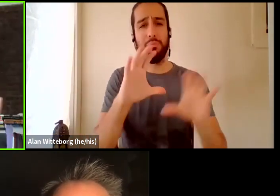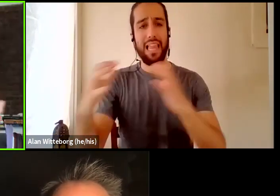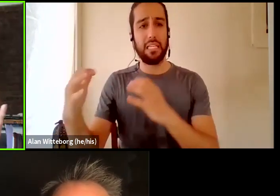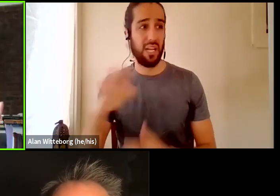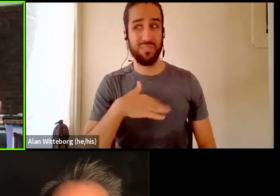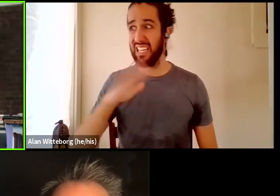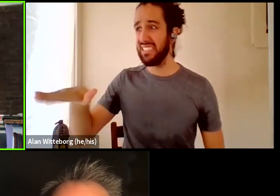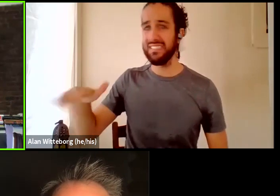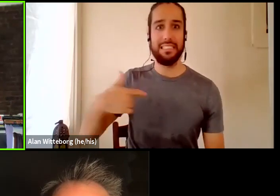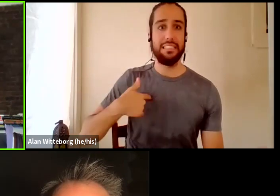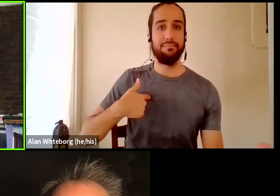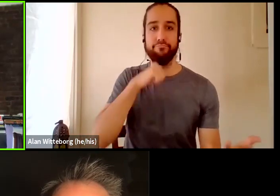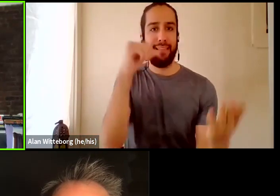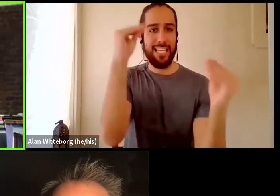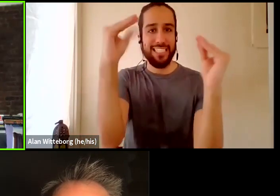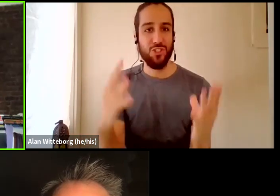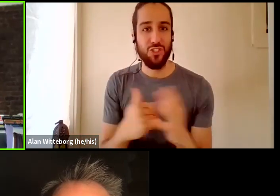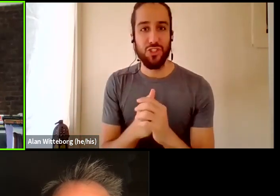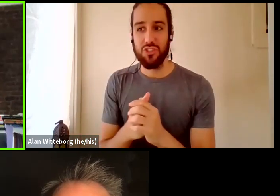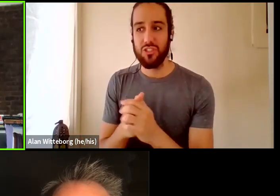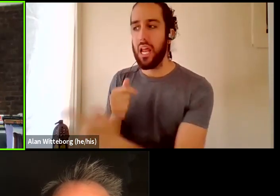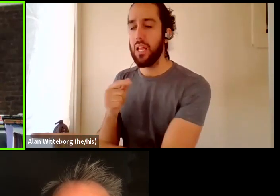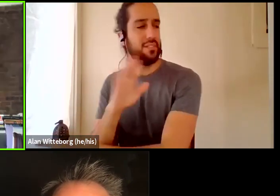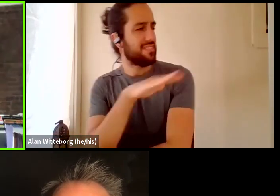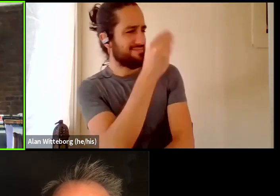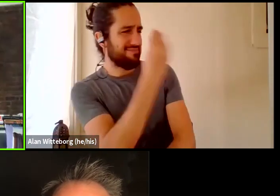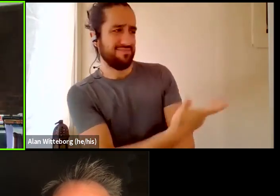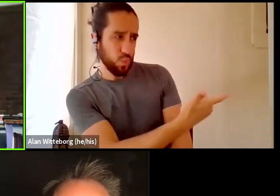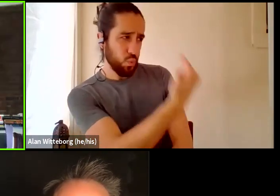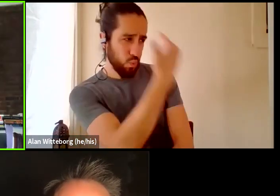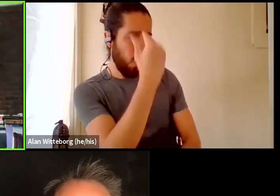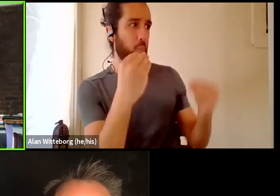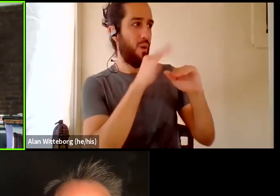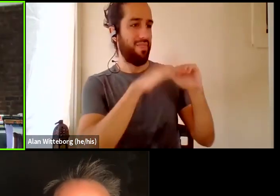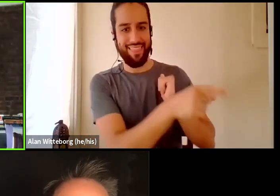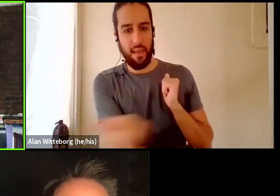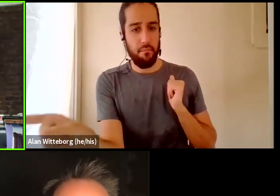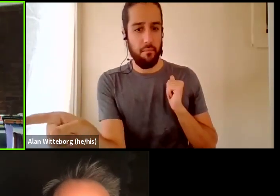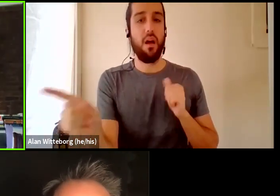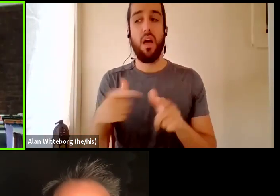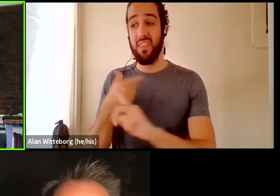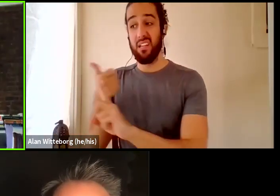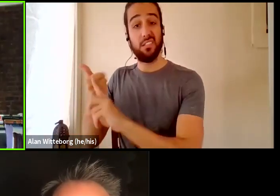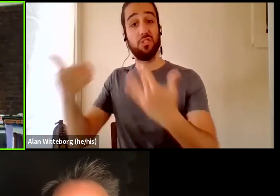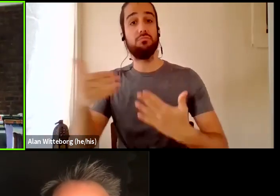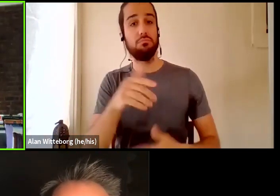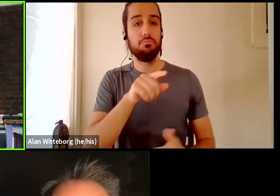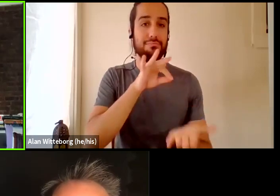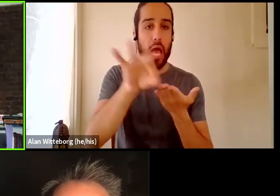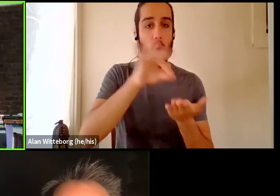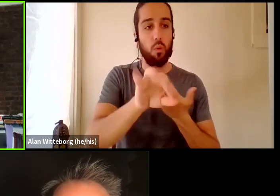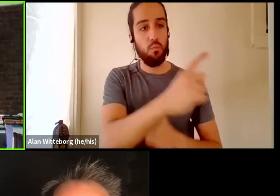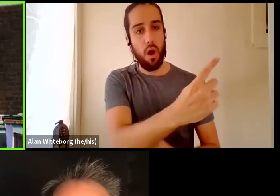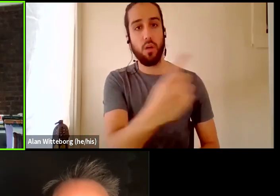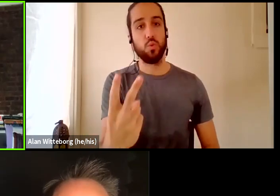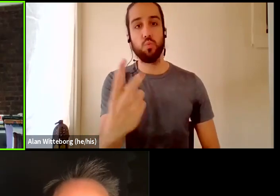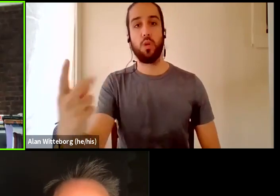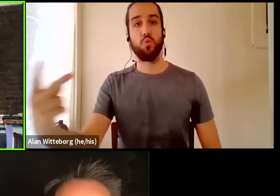not a teacher. And he's, you know more than they do. And then he just started counting off the room. And it was the greatest lesson